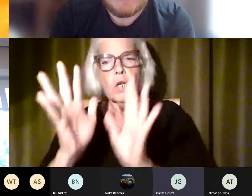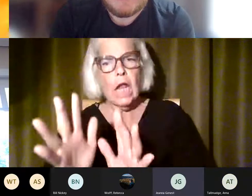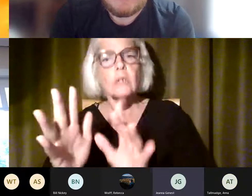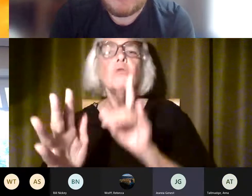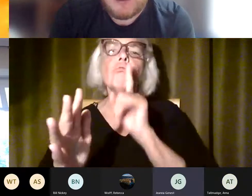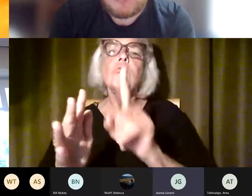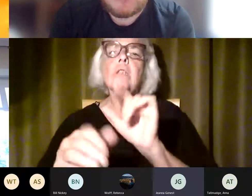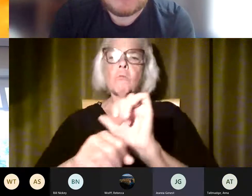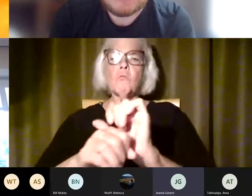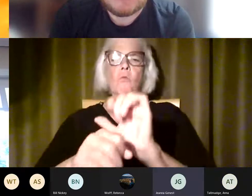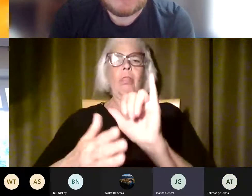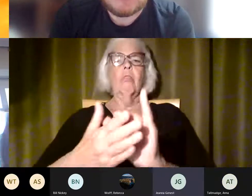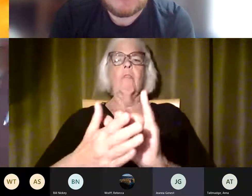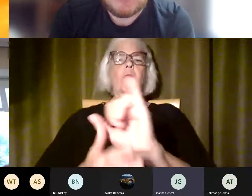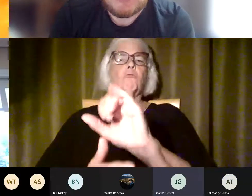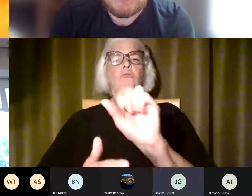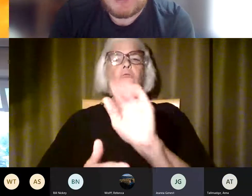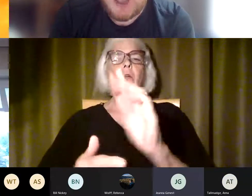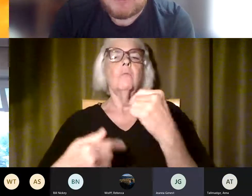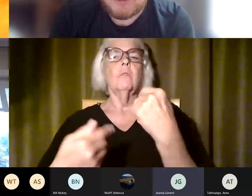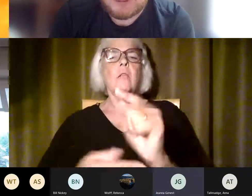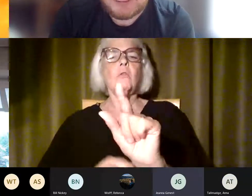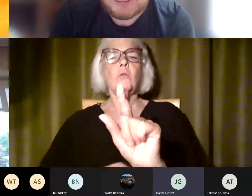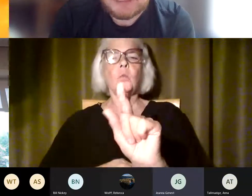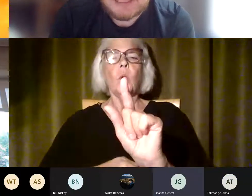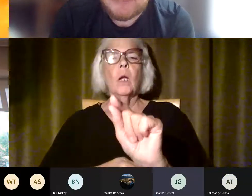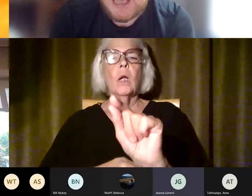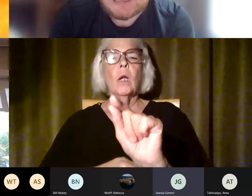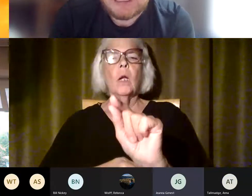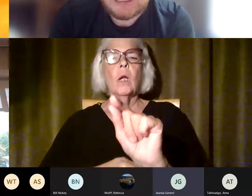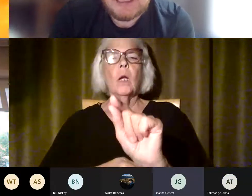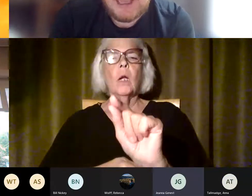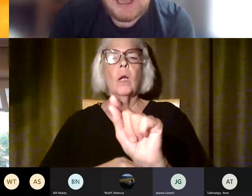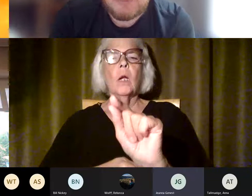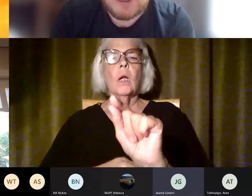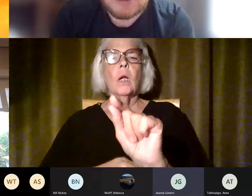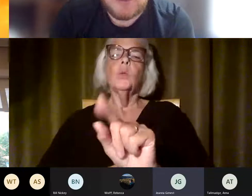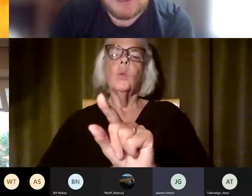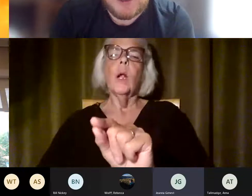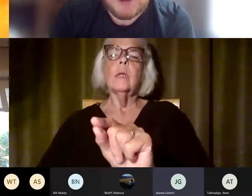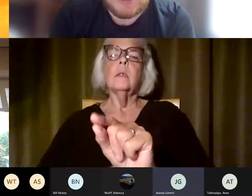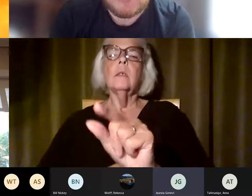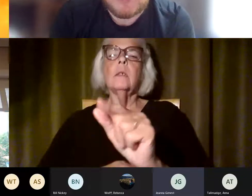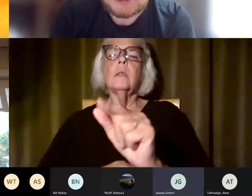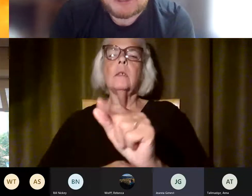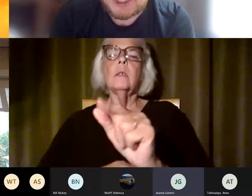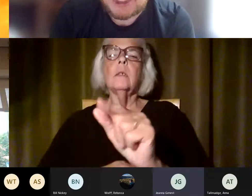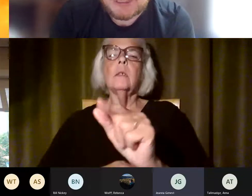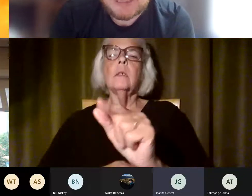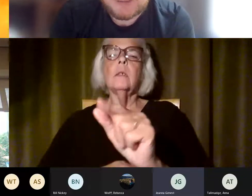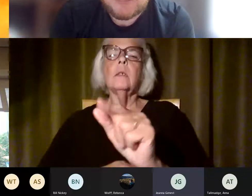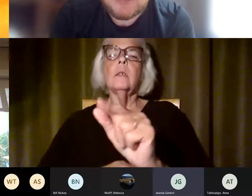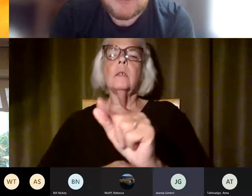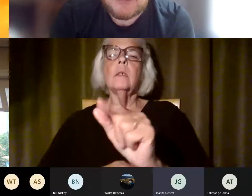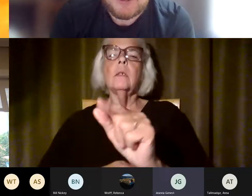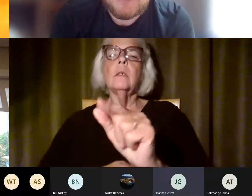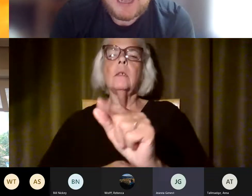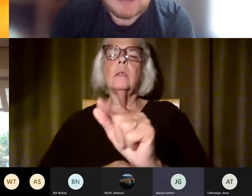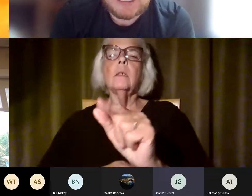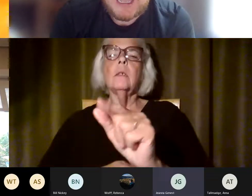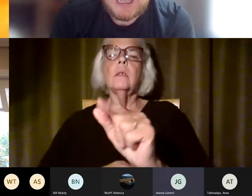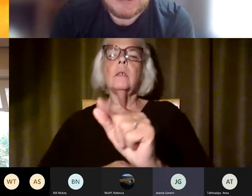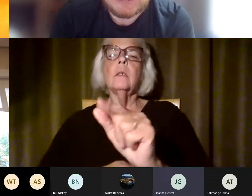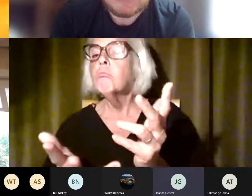2021. Prior to being onboarded in this capacity, I worked with our registration system for